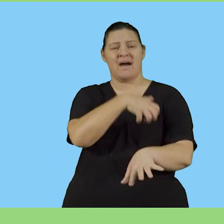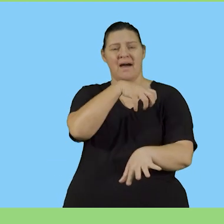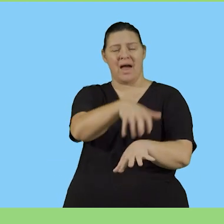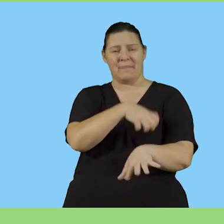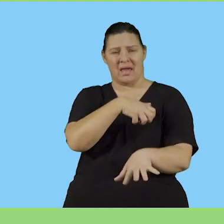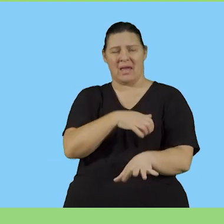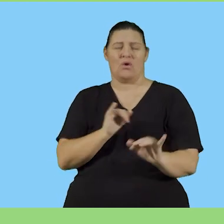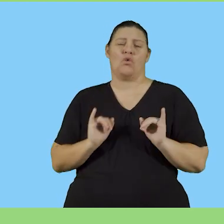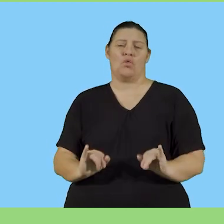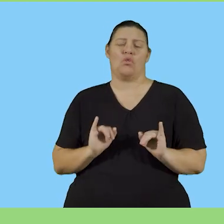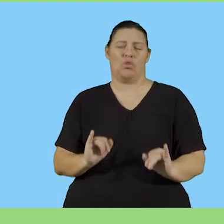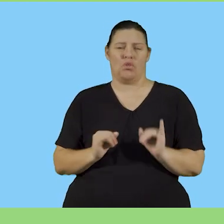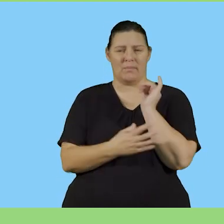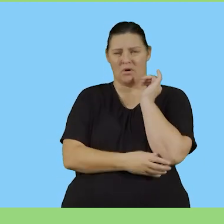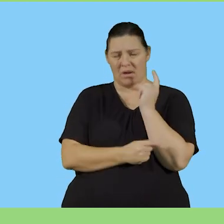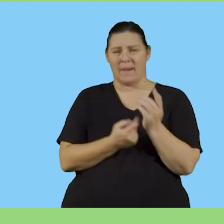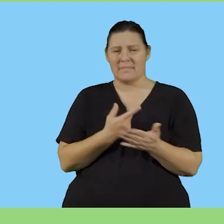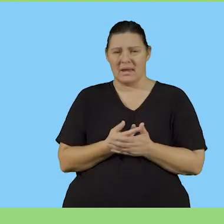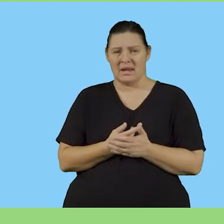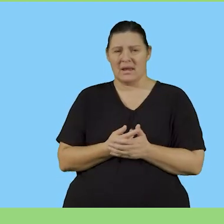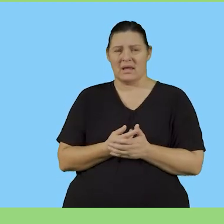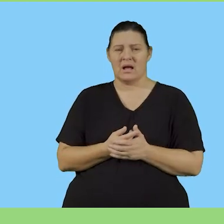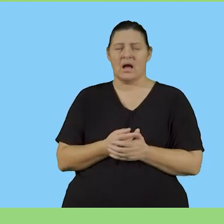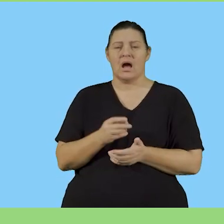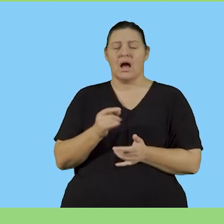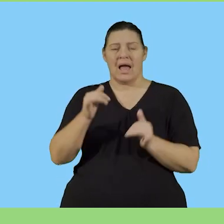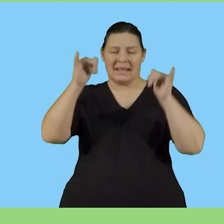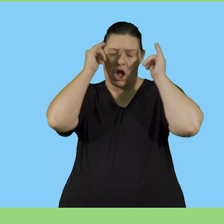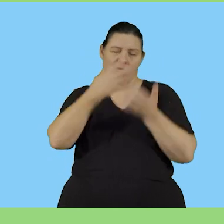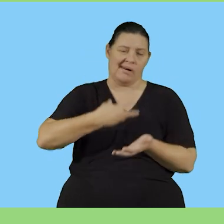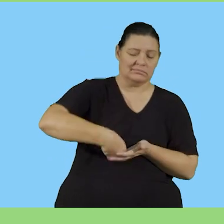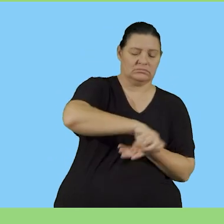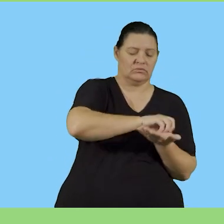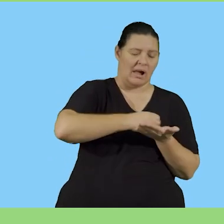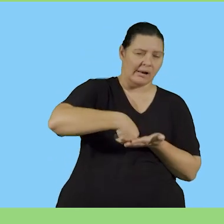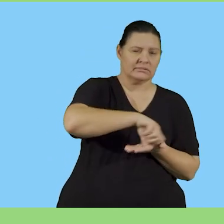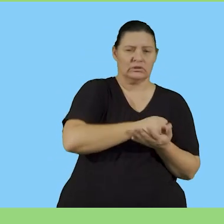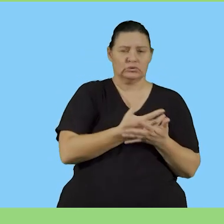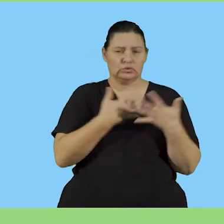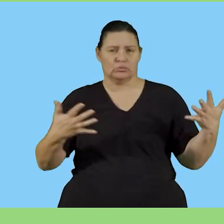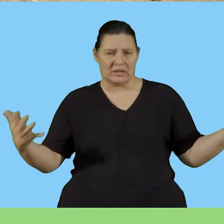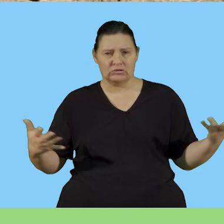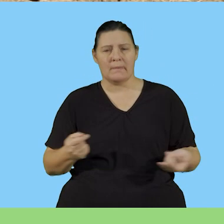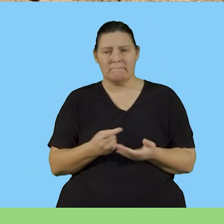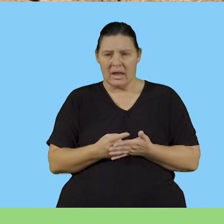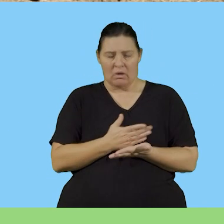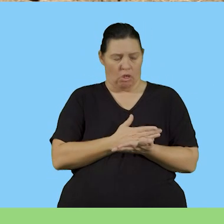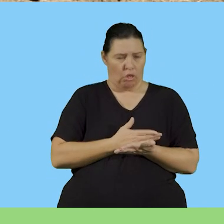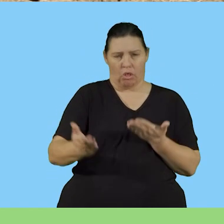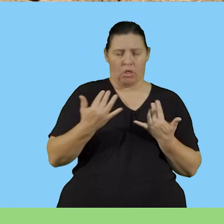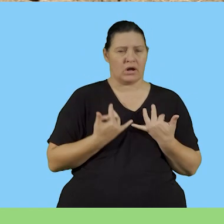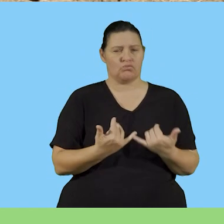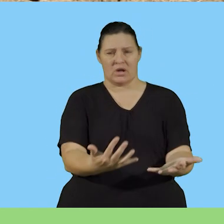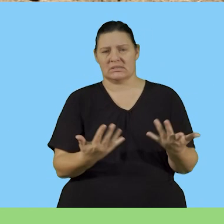farming practices such as overgrazing, which leads to soil erosion. So let us look at a